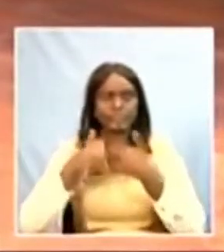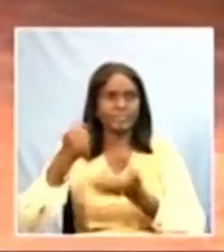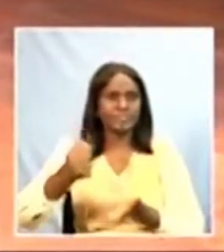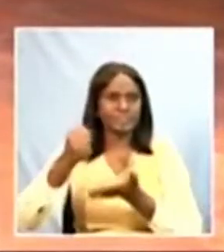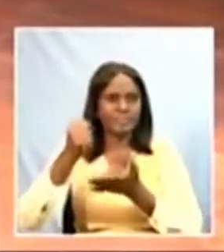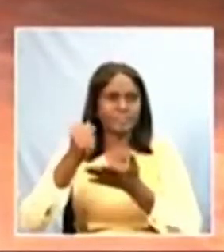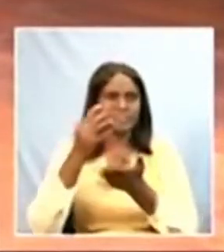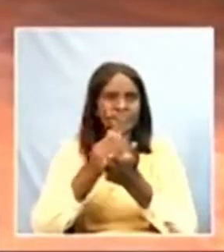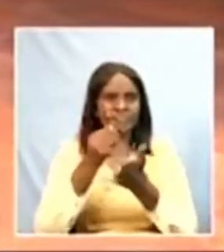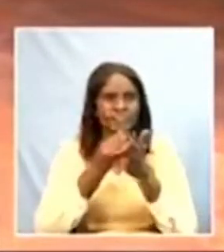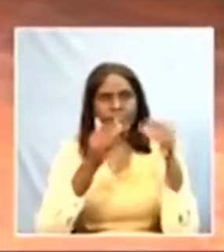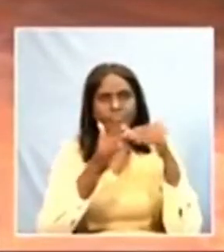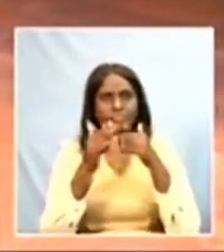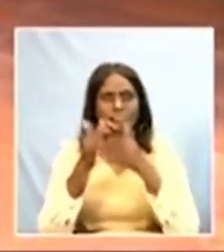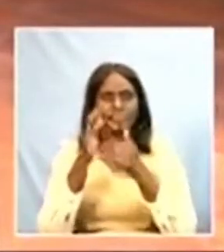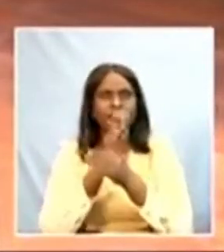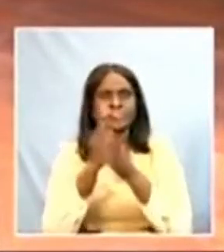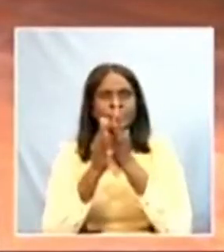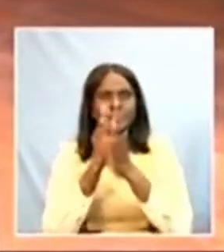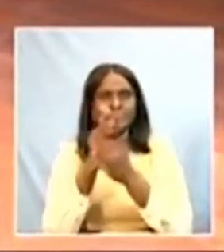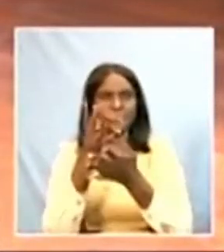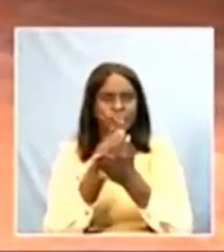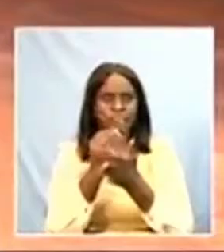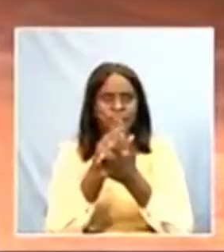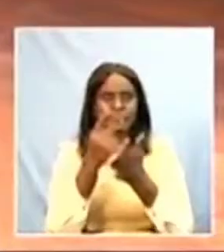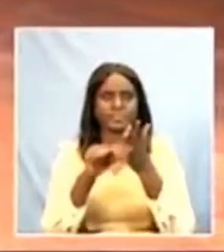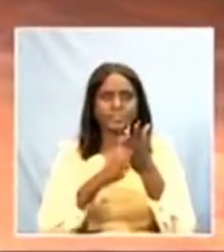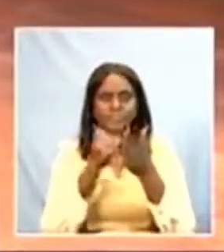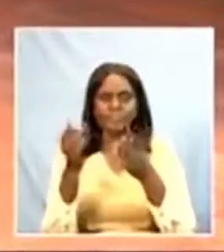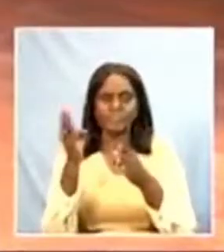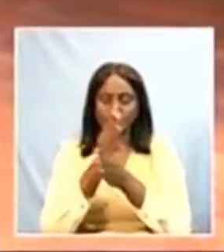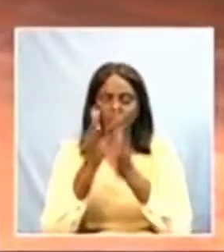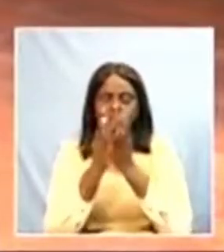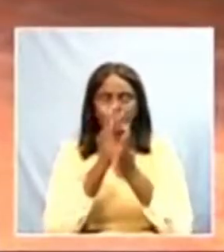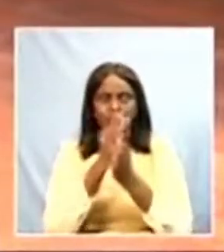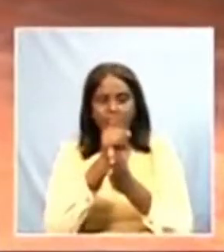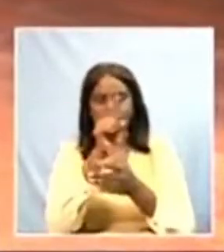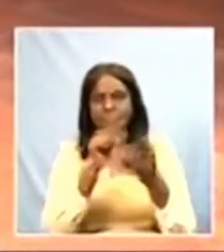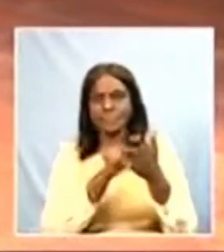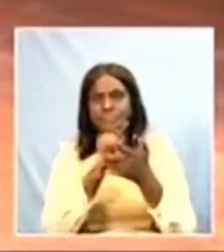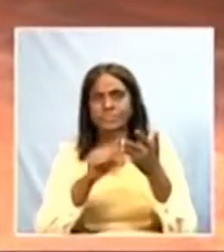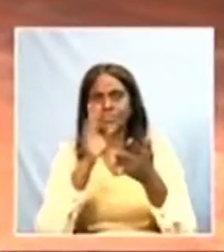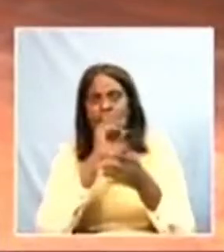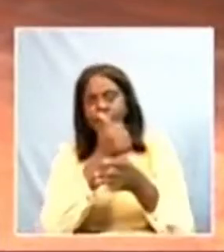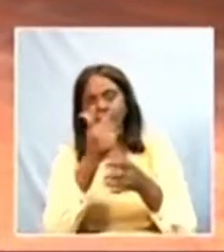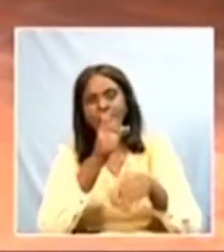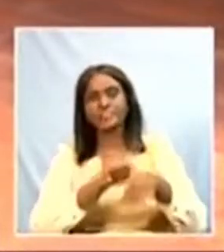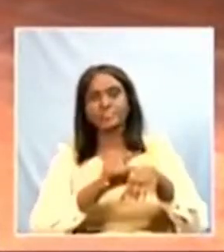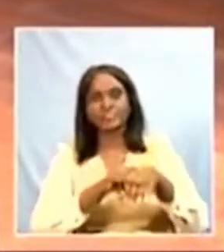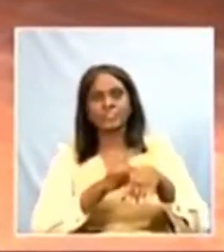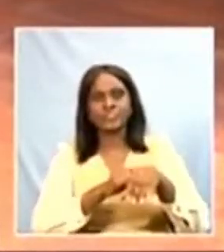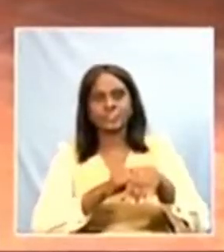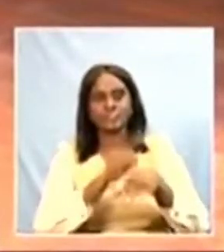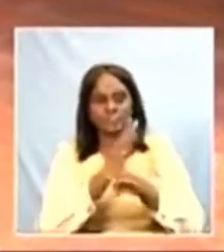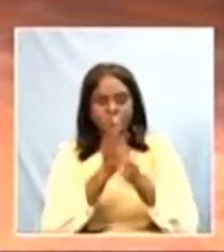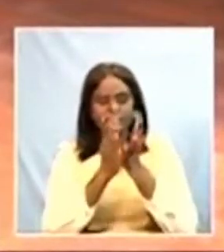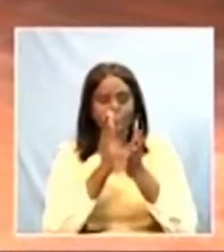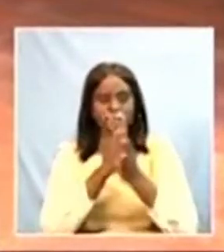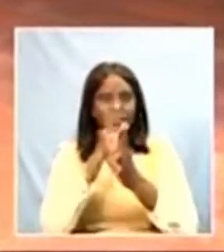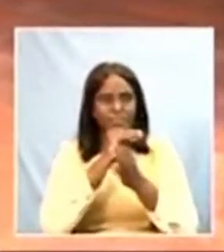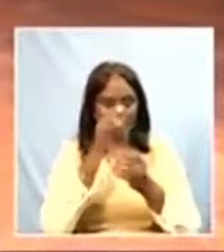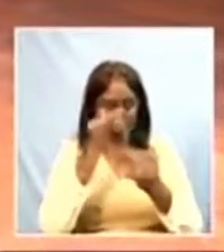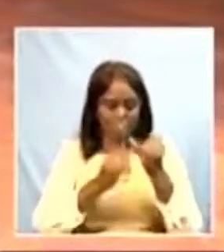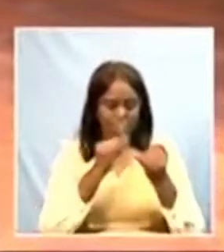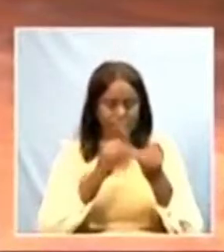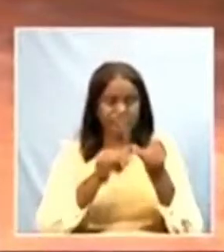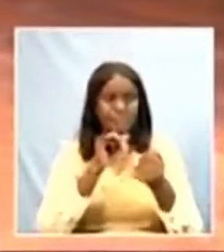amounts against contract sums that we contract to the contractors. Was it terminated at any point? The contract was terminated finally, yes,